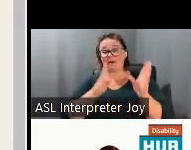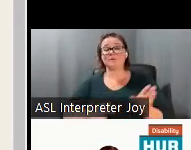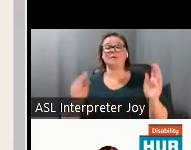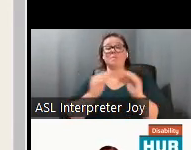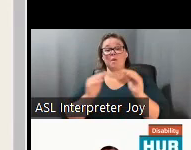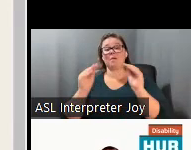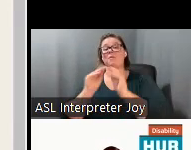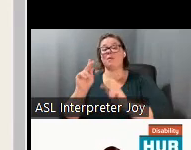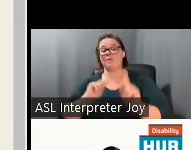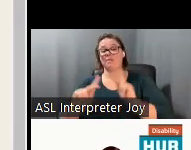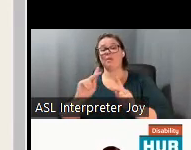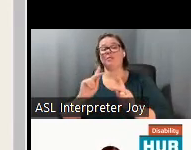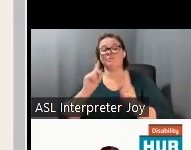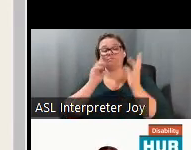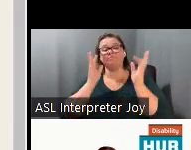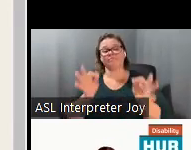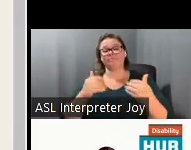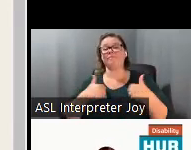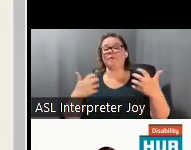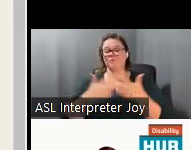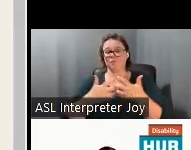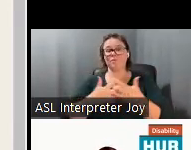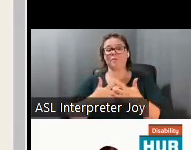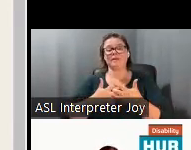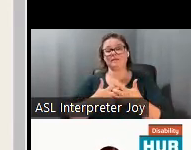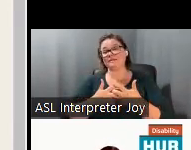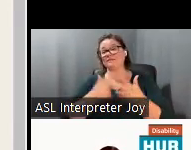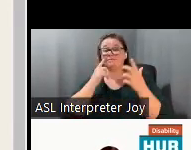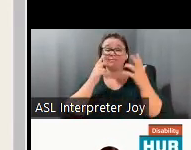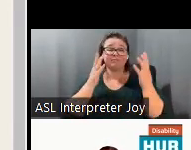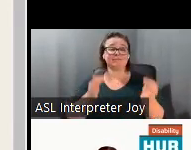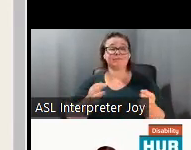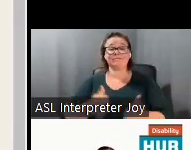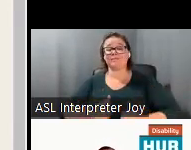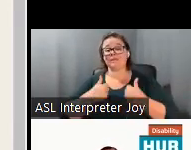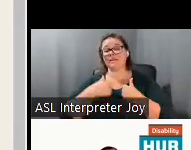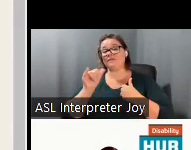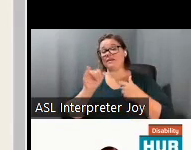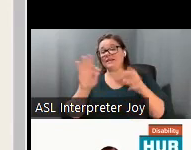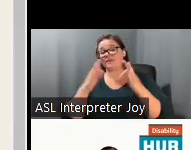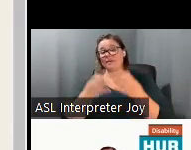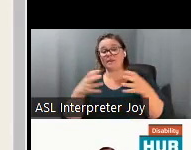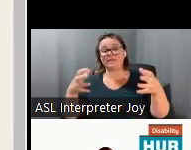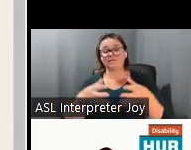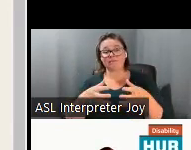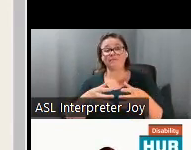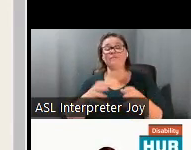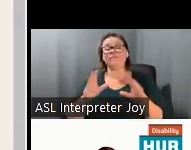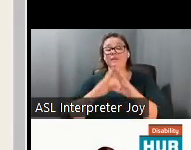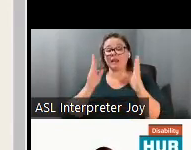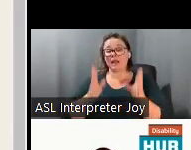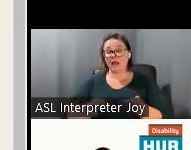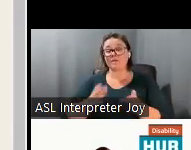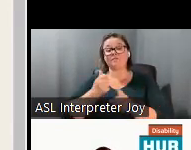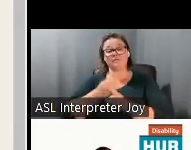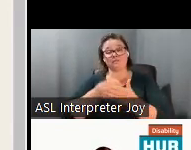are choosing to have roommates, choosing to live as families together. Housing is